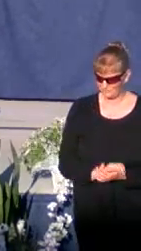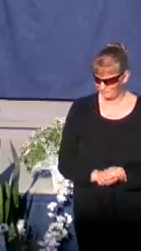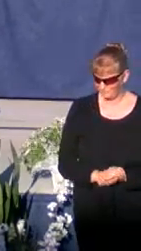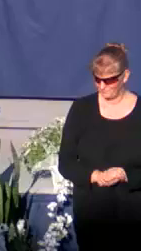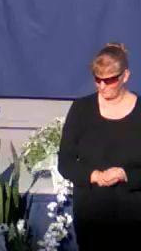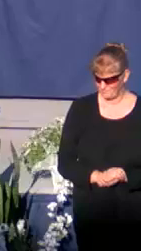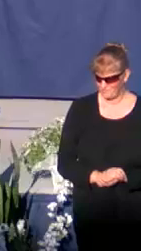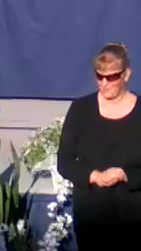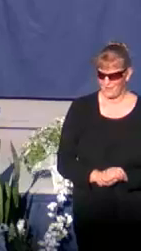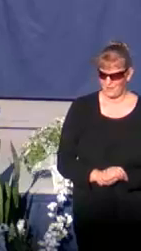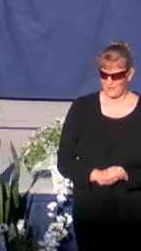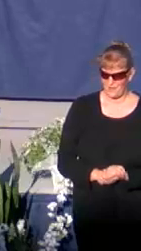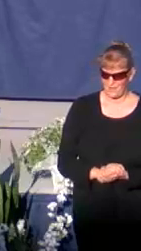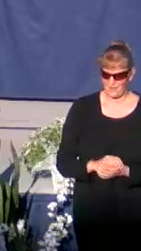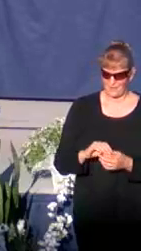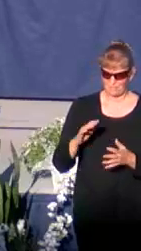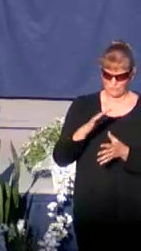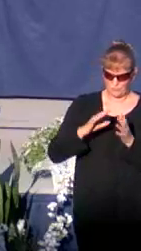And superintendent of the Pasco.